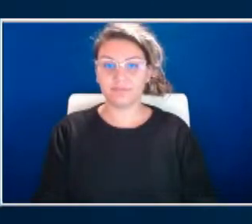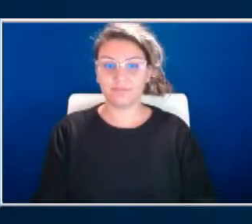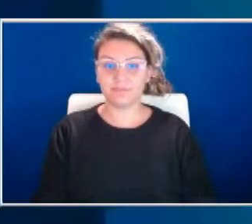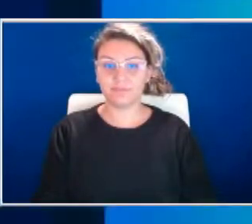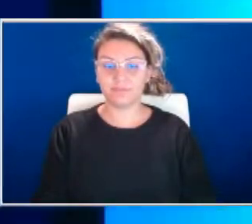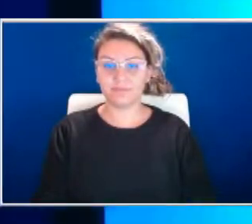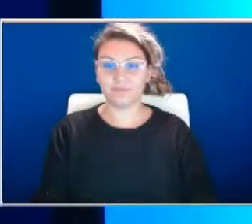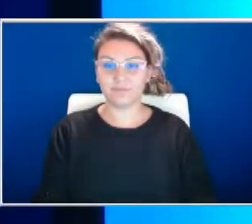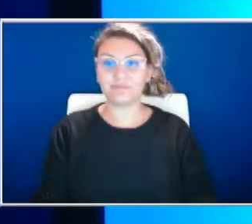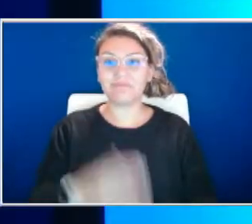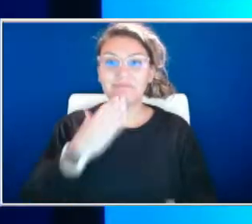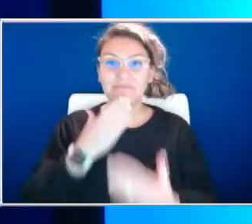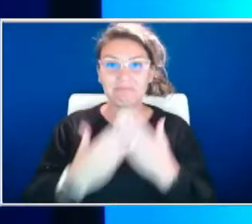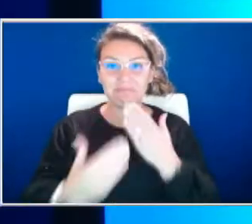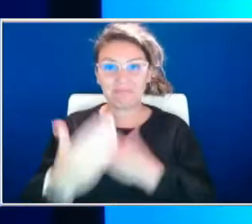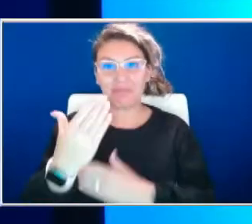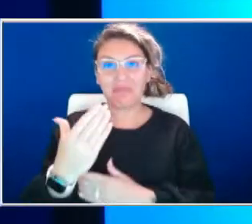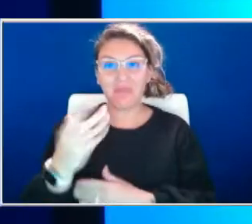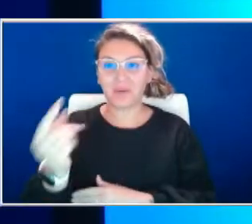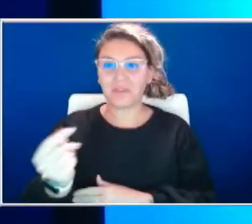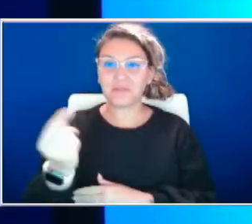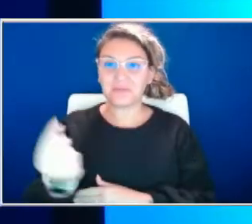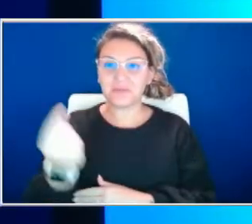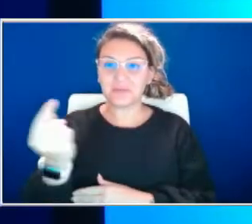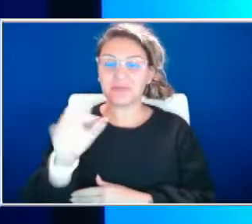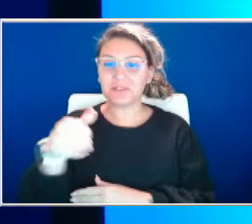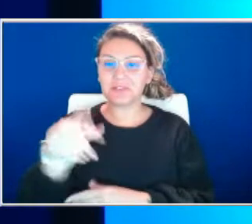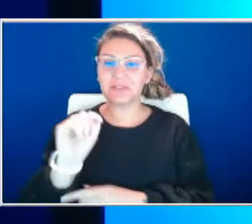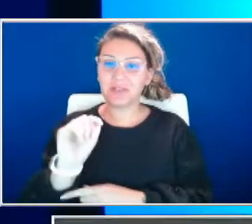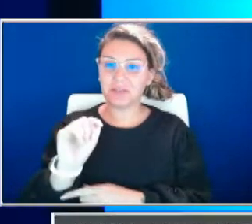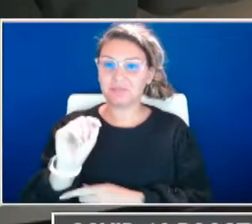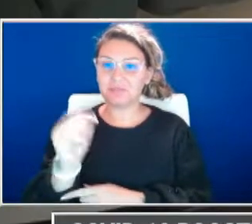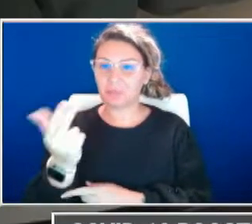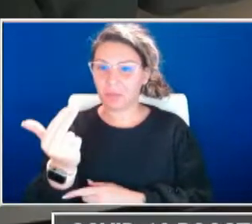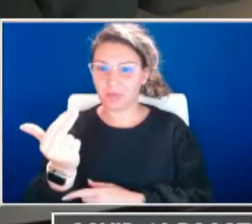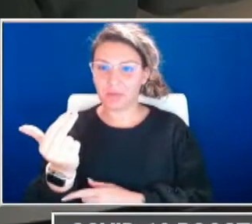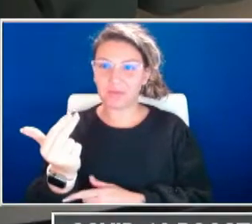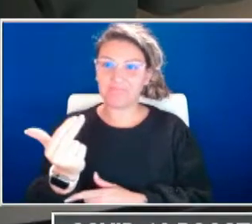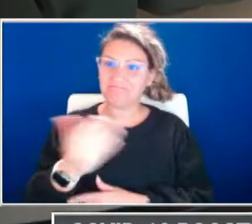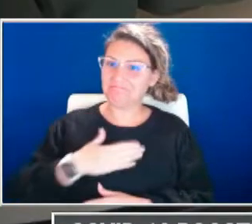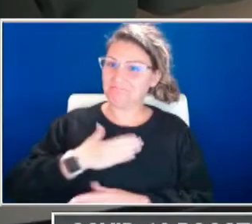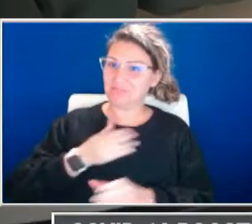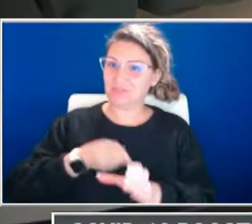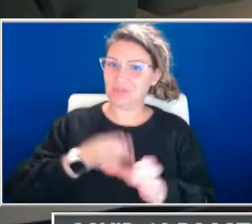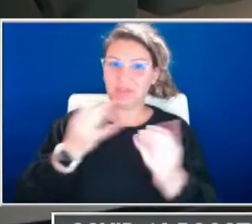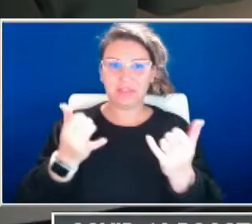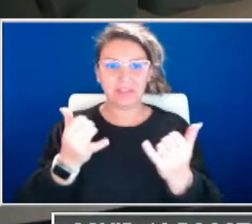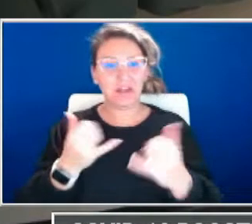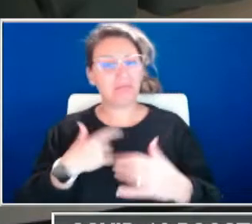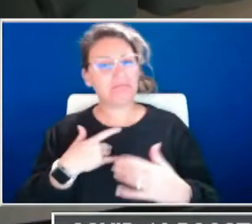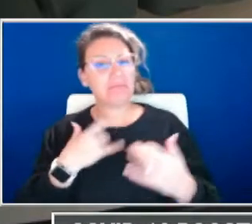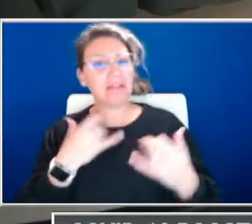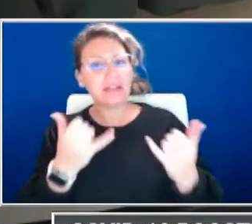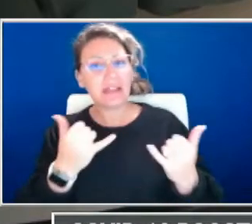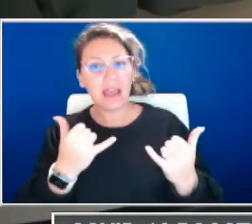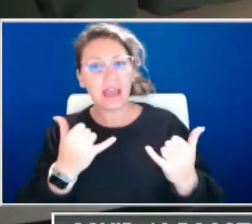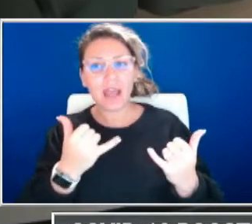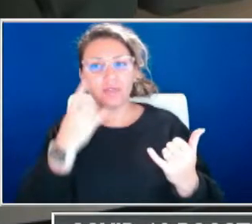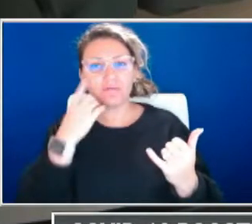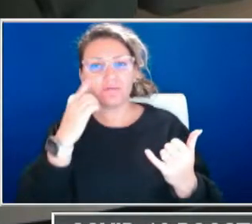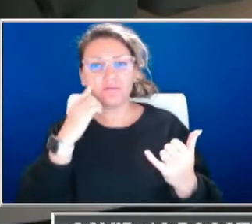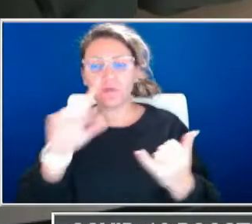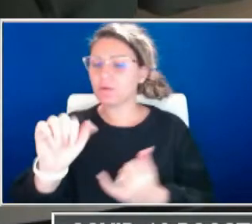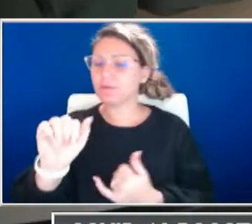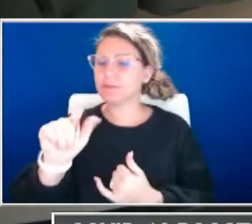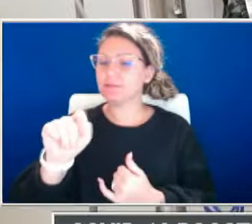Good morning. It is Tuesday, September 13th. So glad you're with us today. I'm Jessica Lovell. And now I'm up for a stem cell or bone